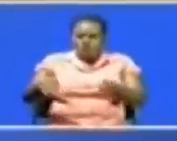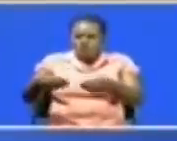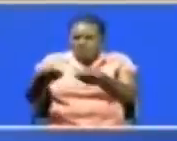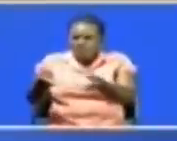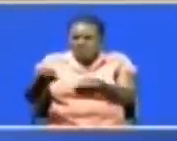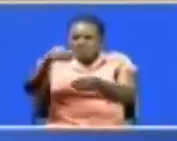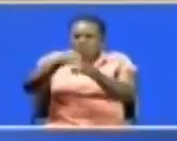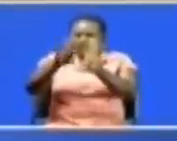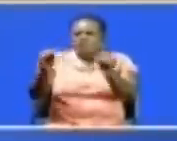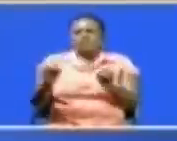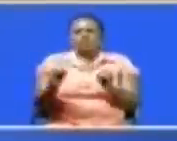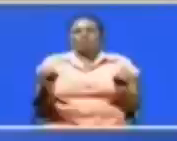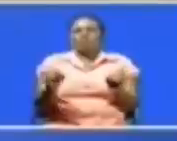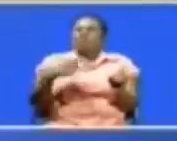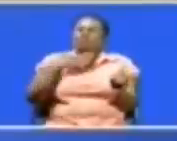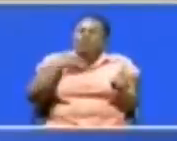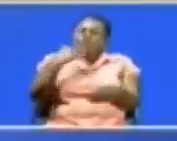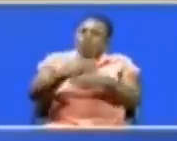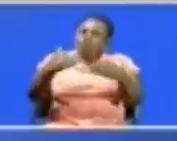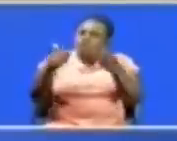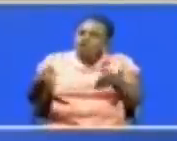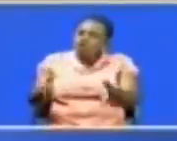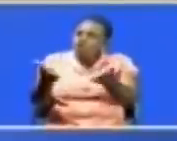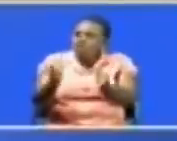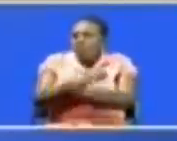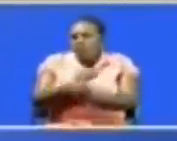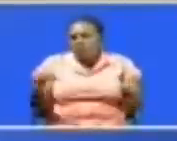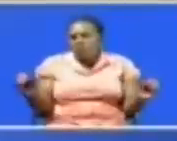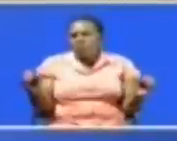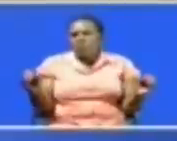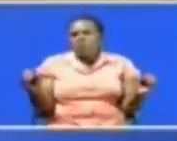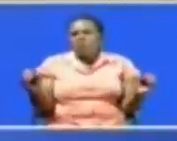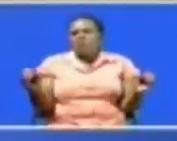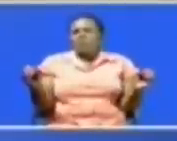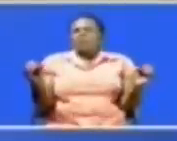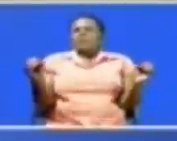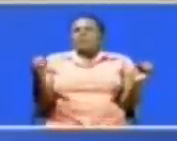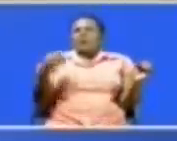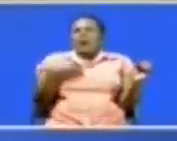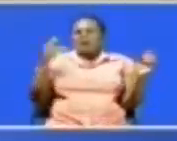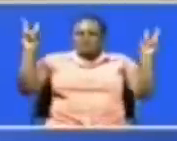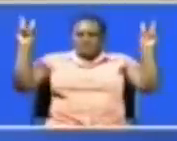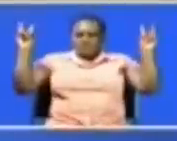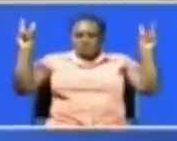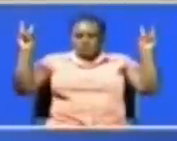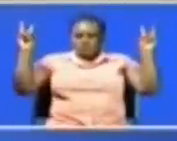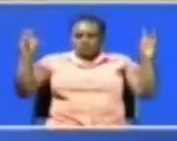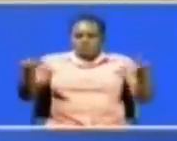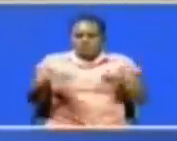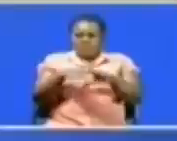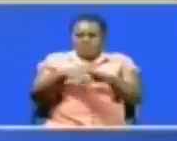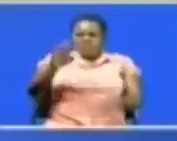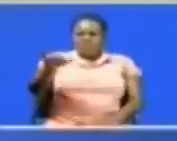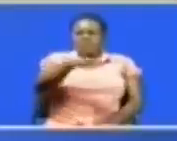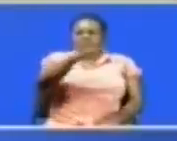budget, you cannot start claiming that there's going to be a road being built. Mm-hmm. And we have raised issue with these members of parliament who